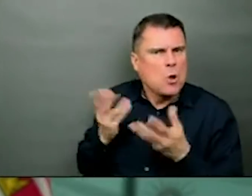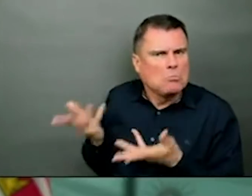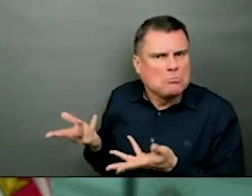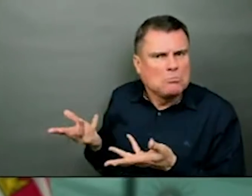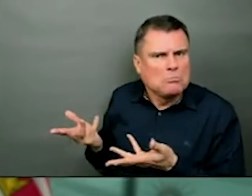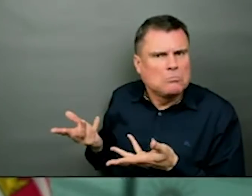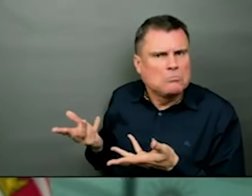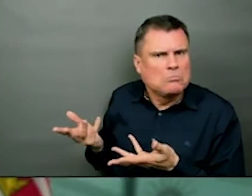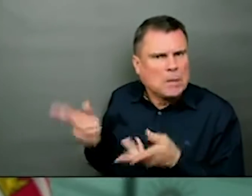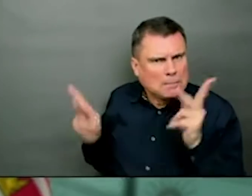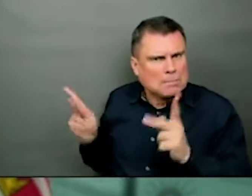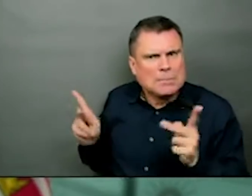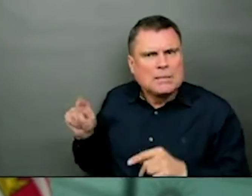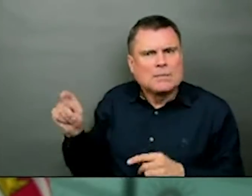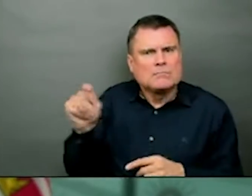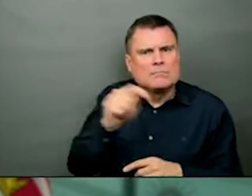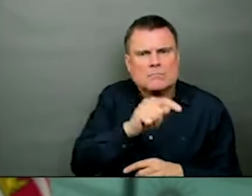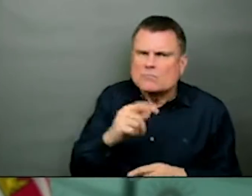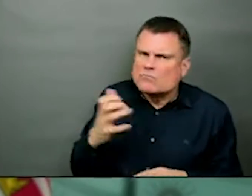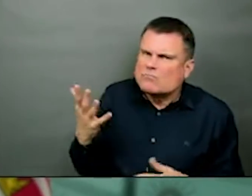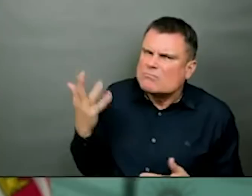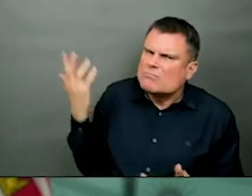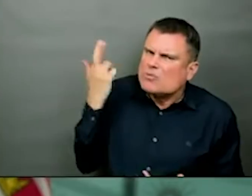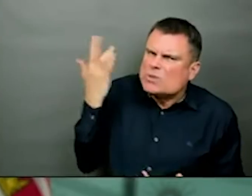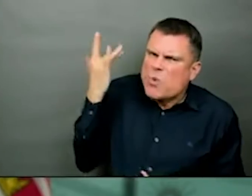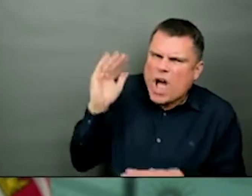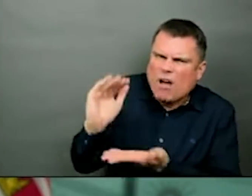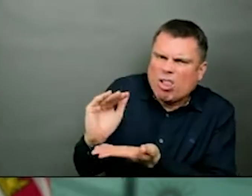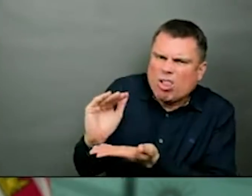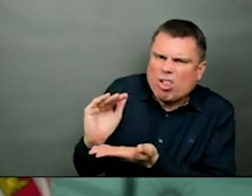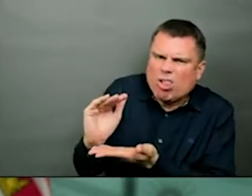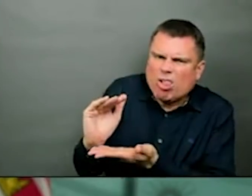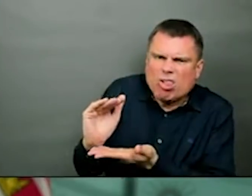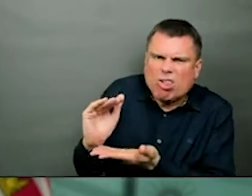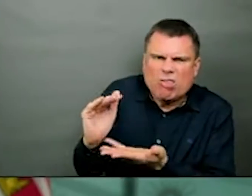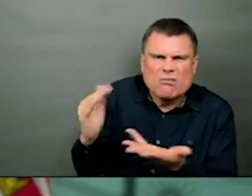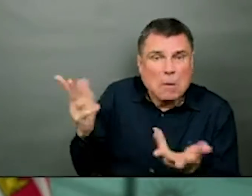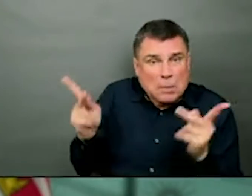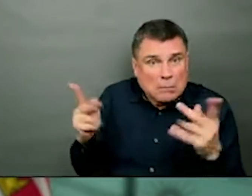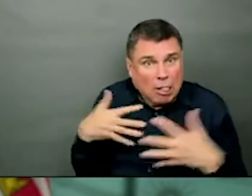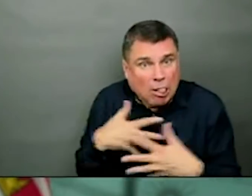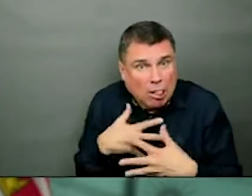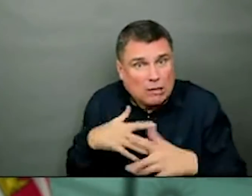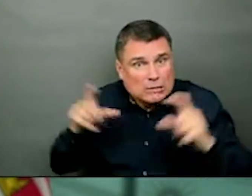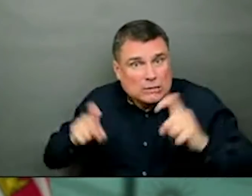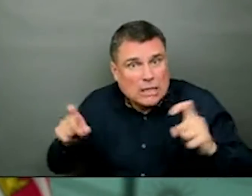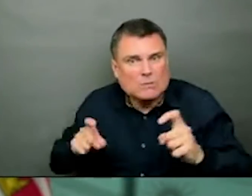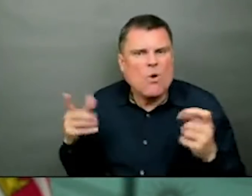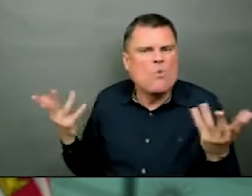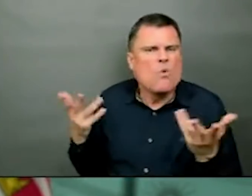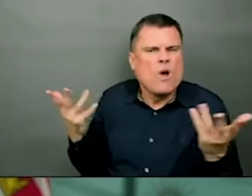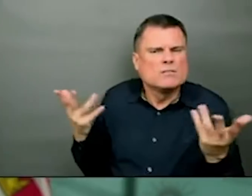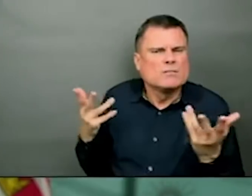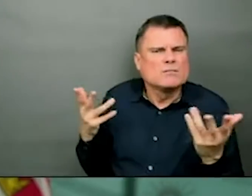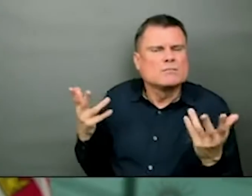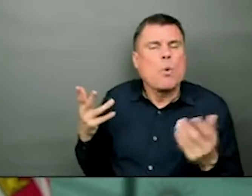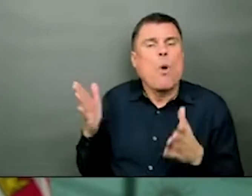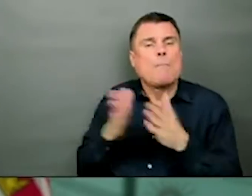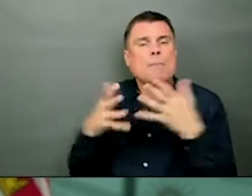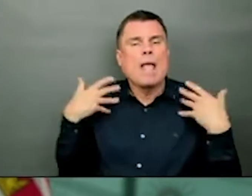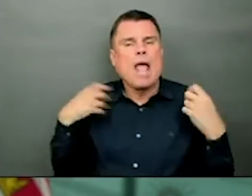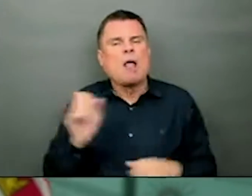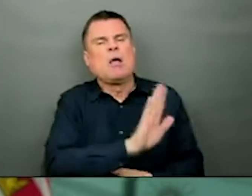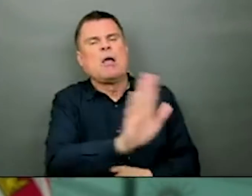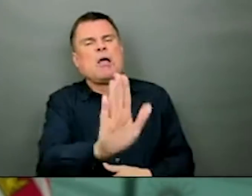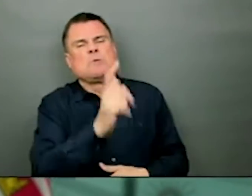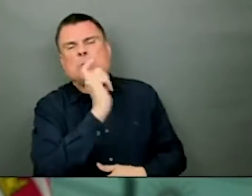underway to try to test more people for more symptoms? Are you considering, asymptomatic spot testing just for when people are